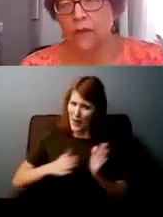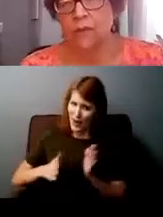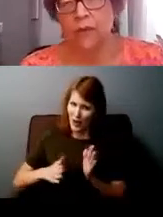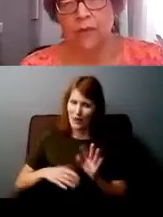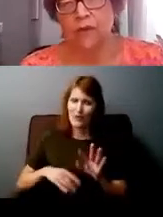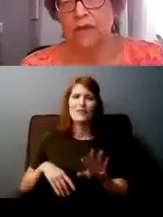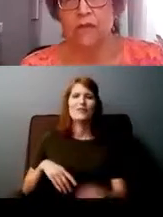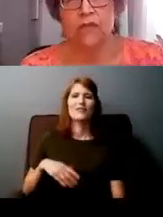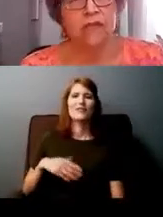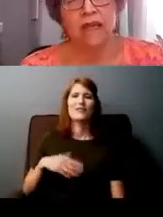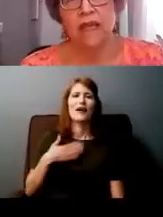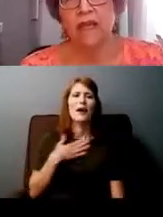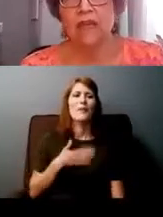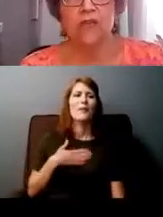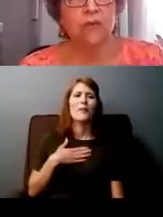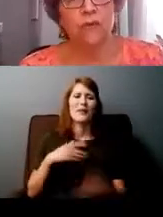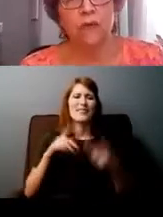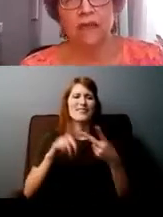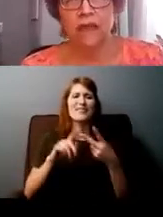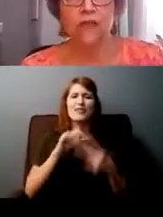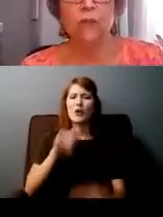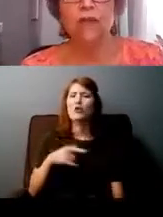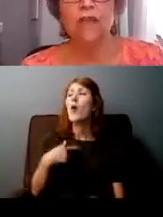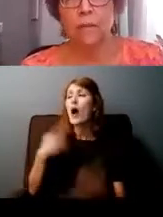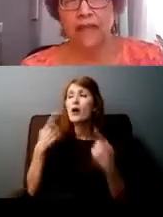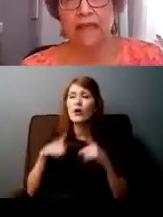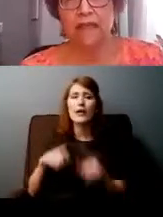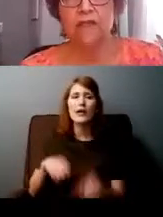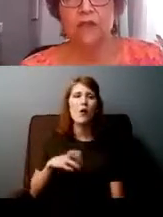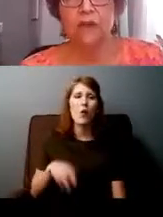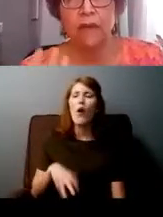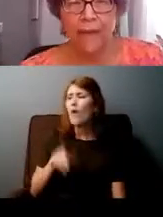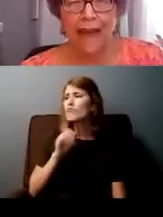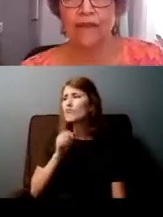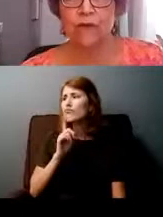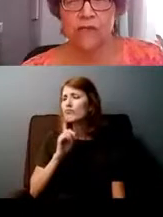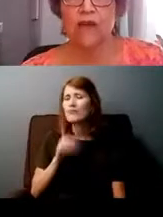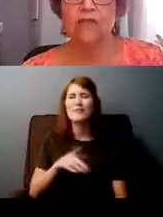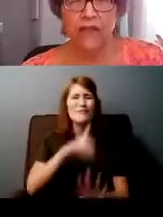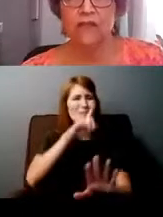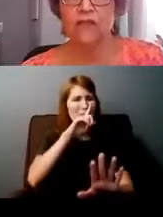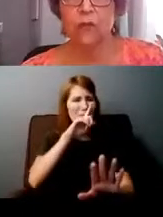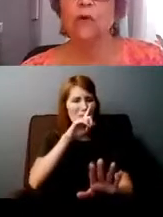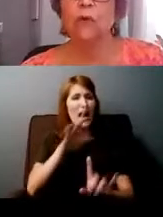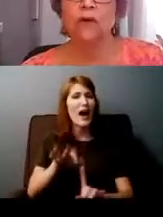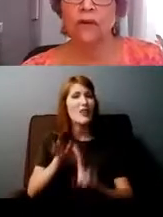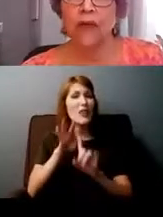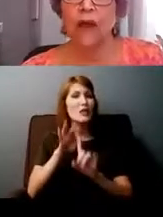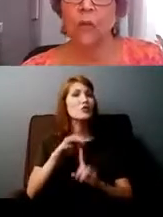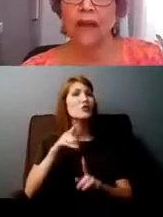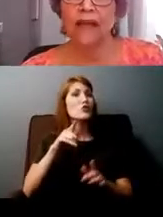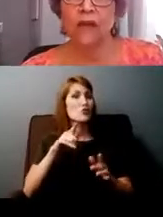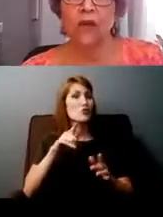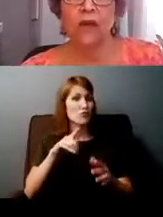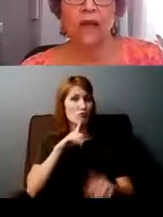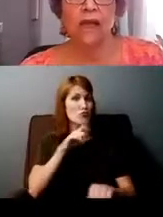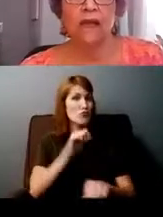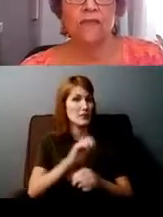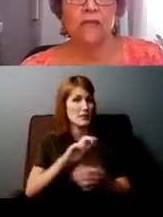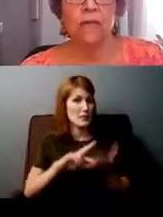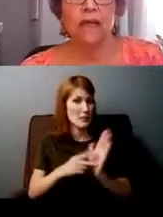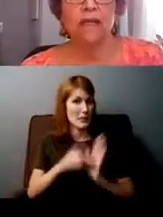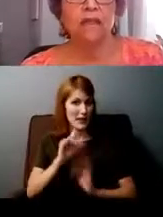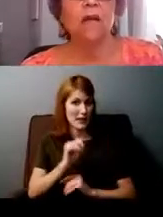with people. Don't just say, yeah, that's true, unless you really mean it, because you can back yourself into a corner that way.